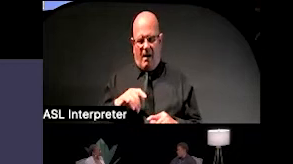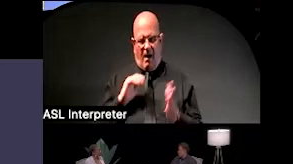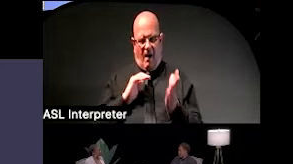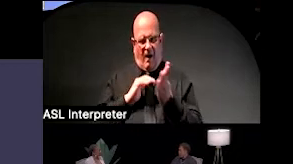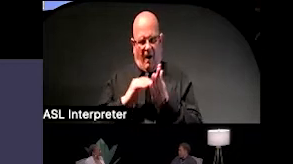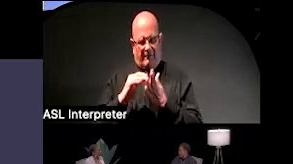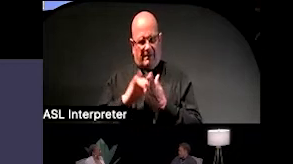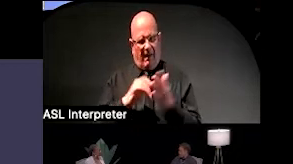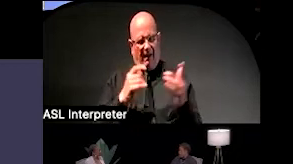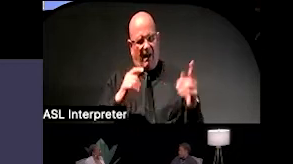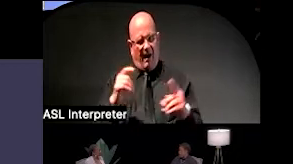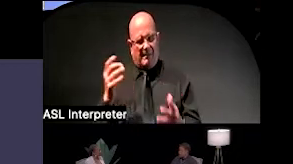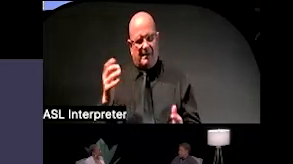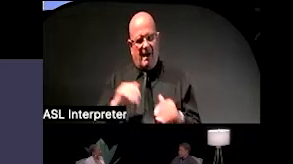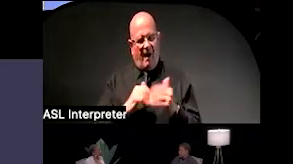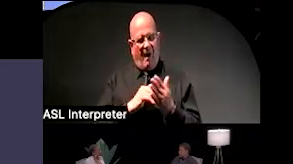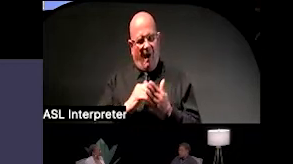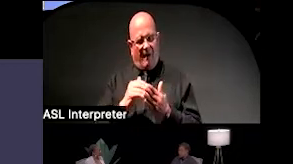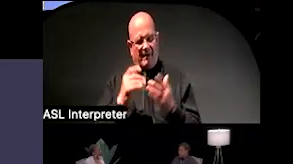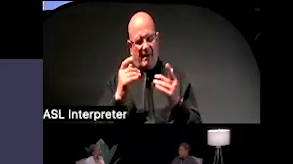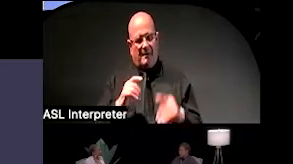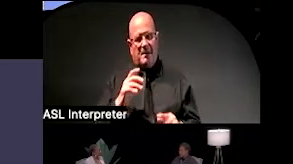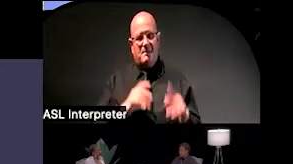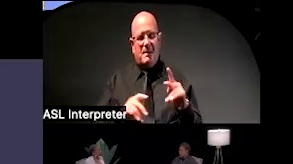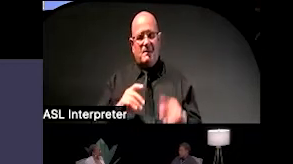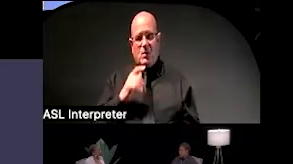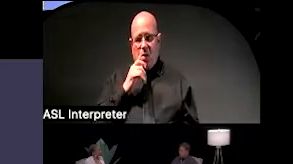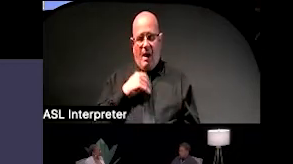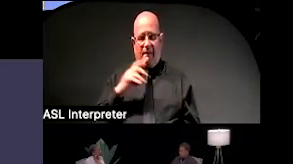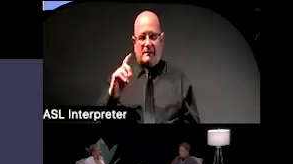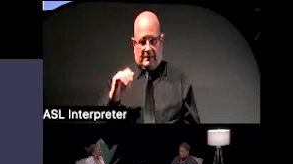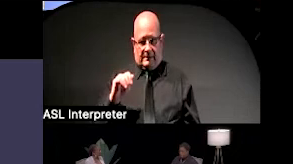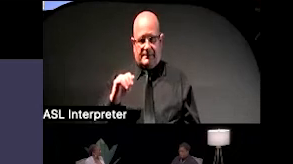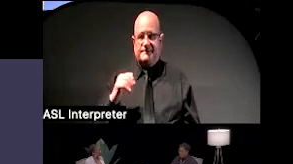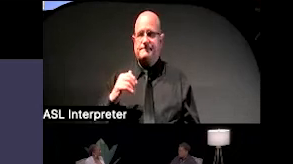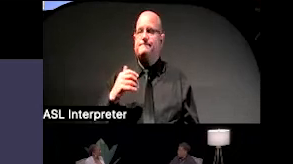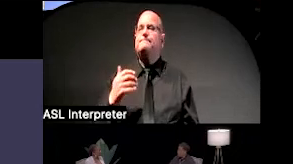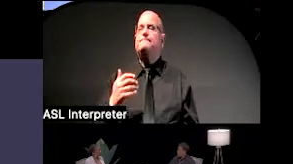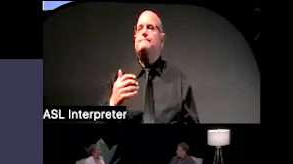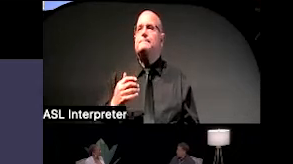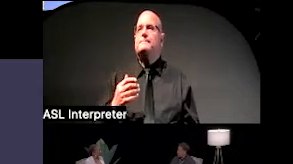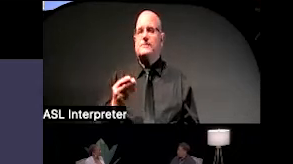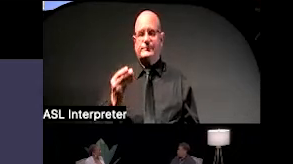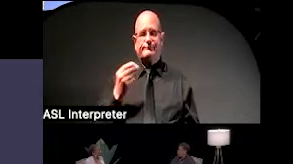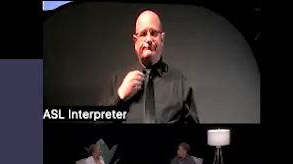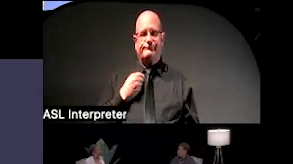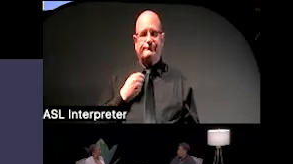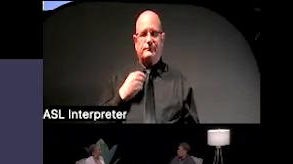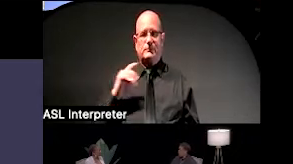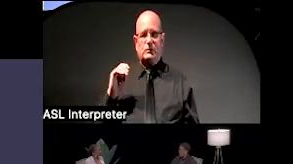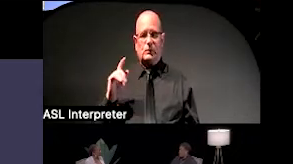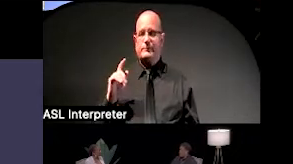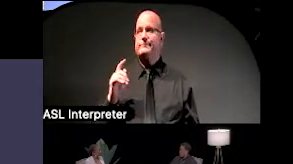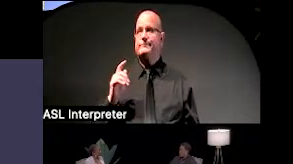that happen? How often do people with disabilities are given a tool